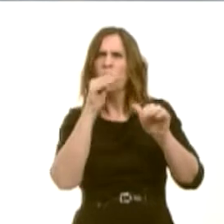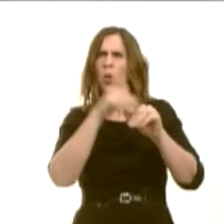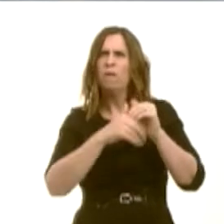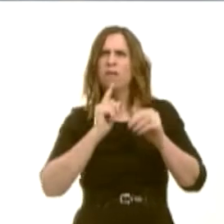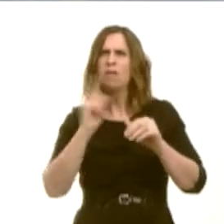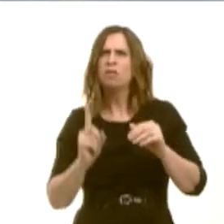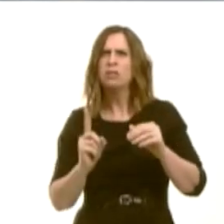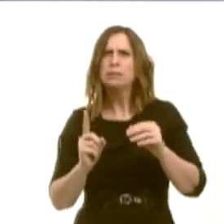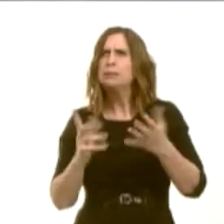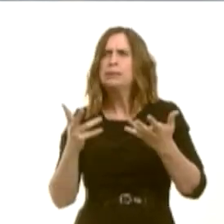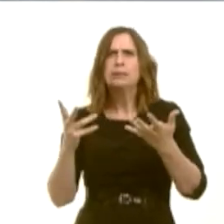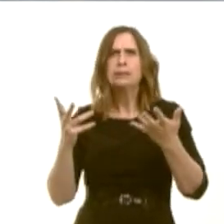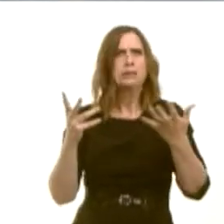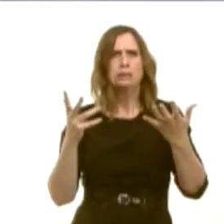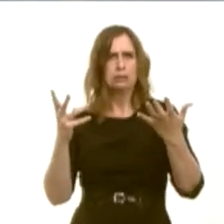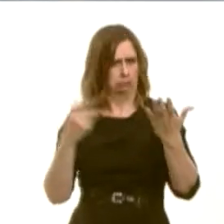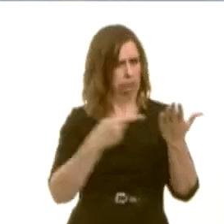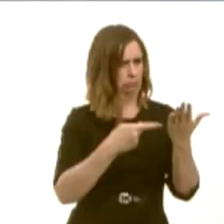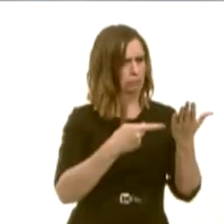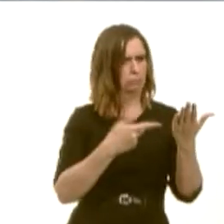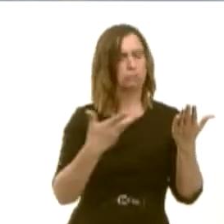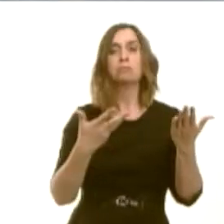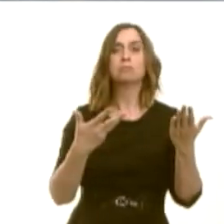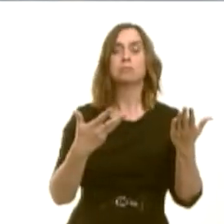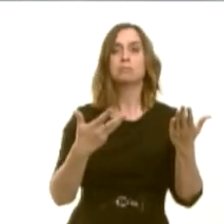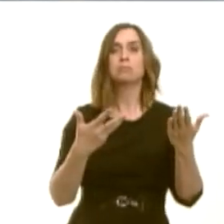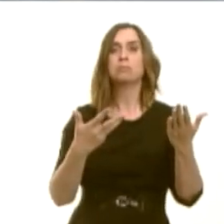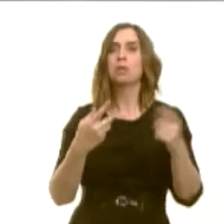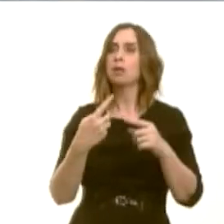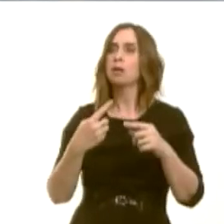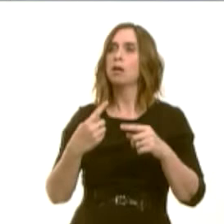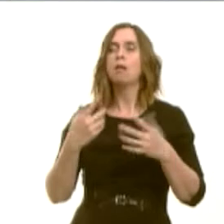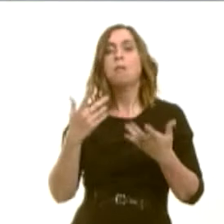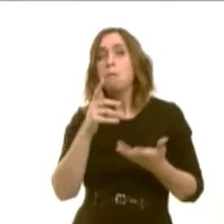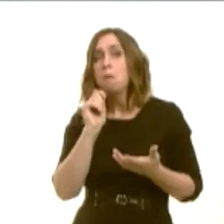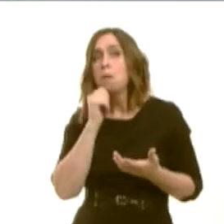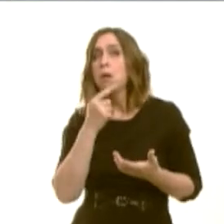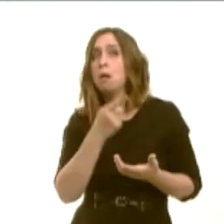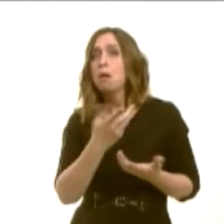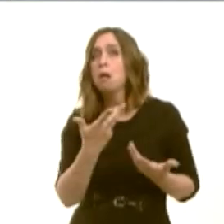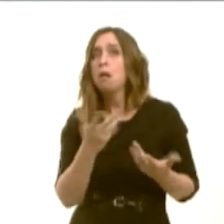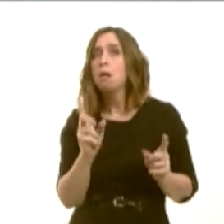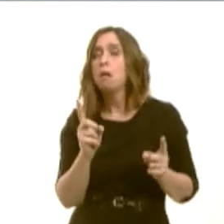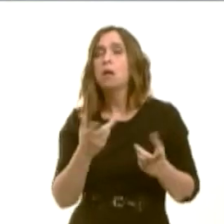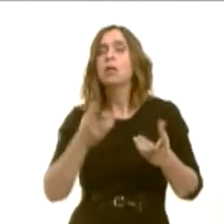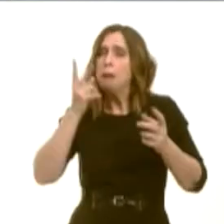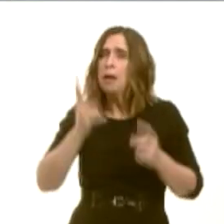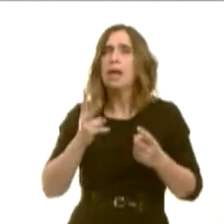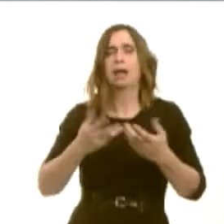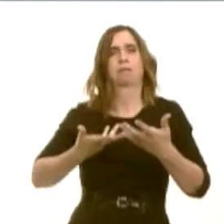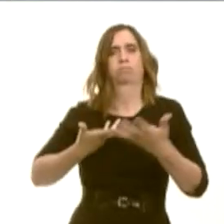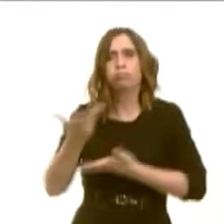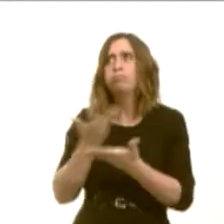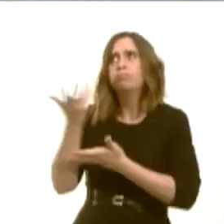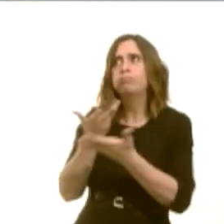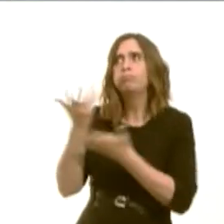and the permissions following on from that. Now, would you be willing to open negotiations once again with a new